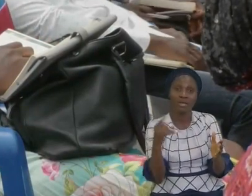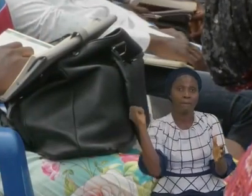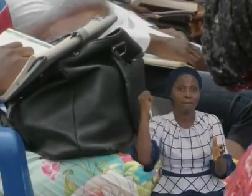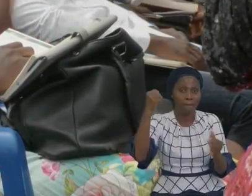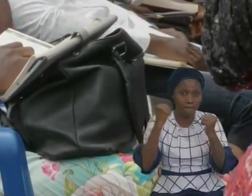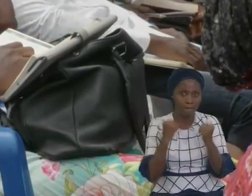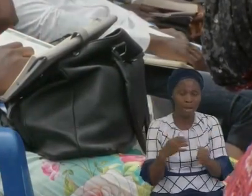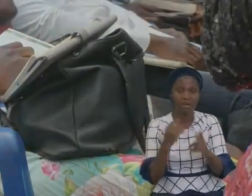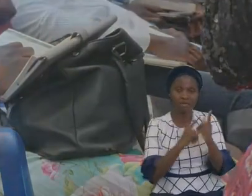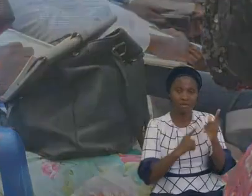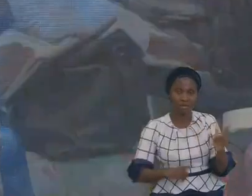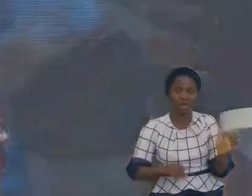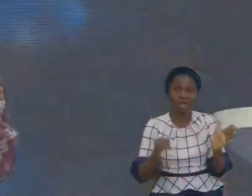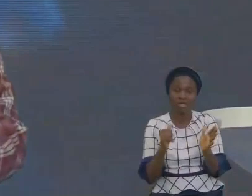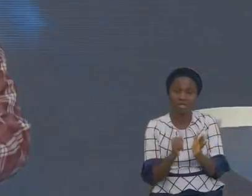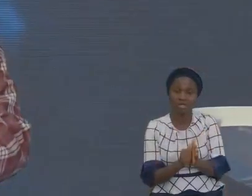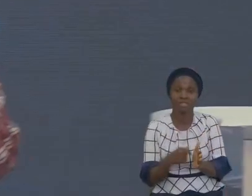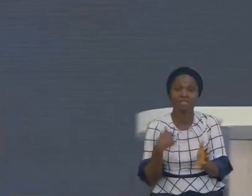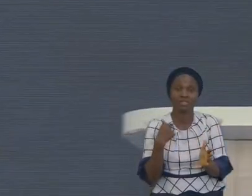higher.